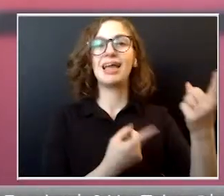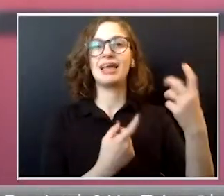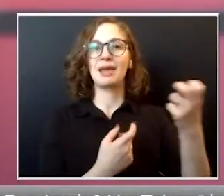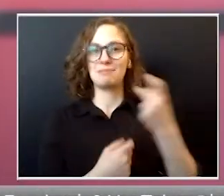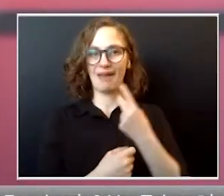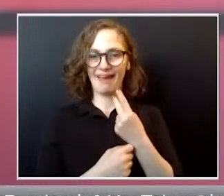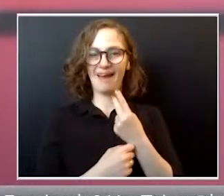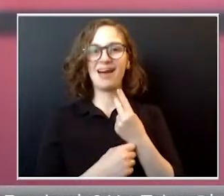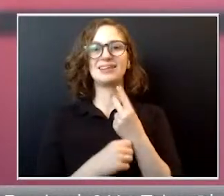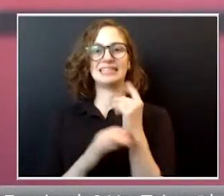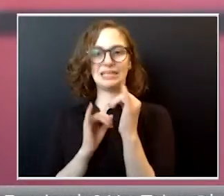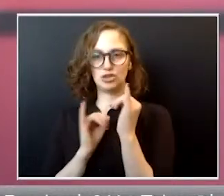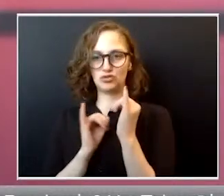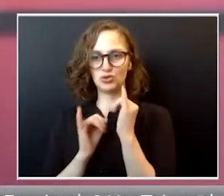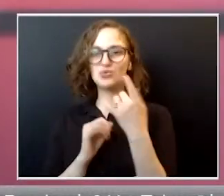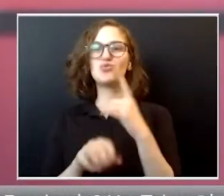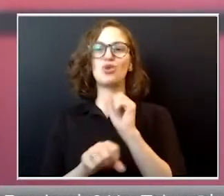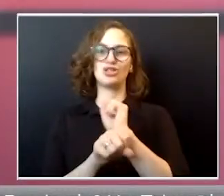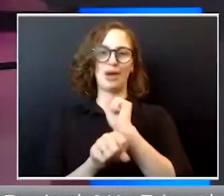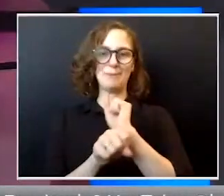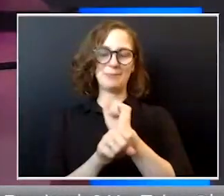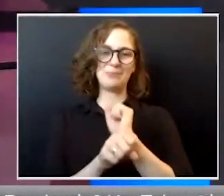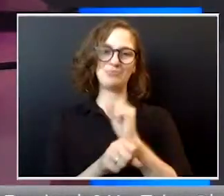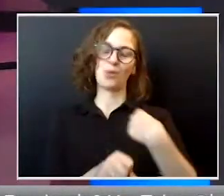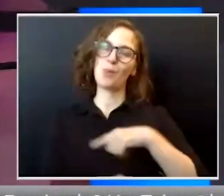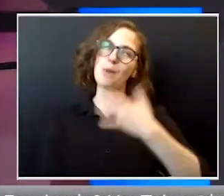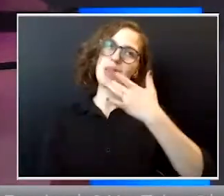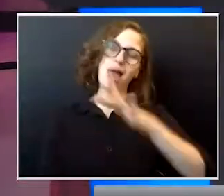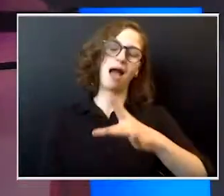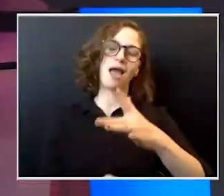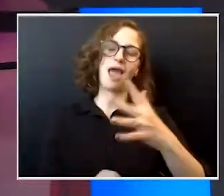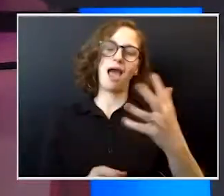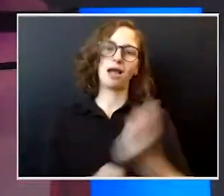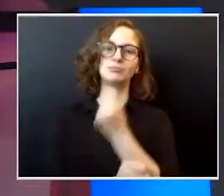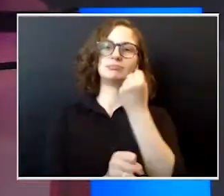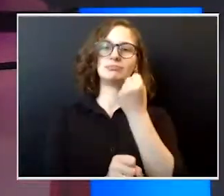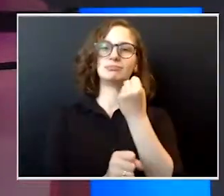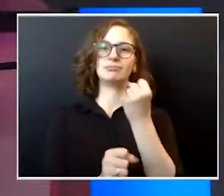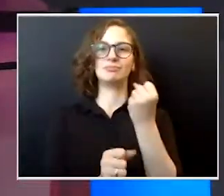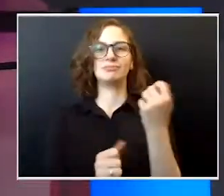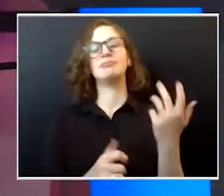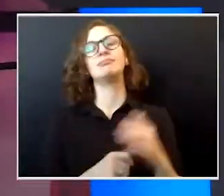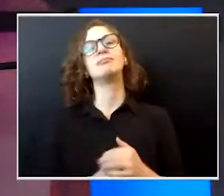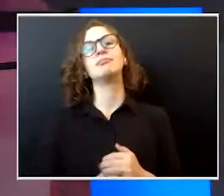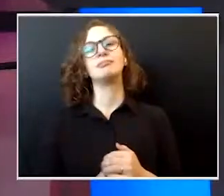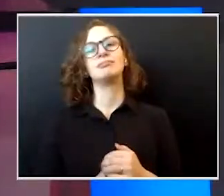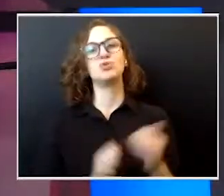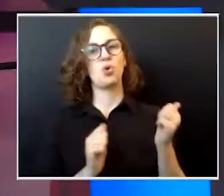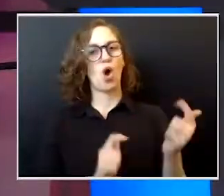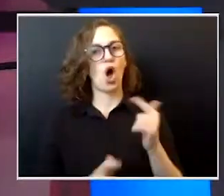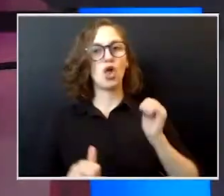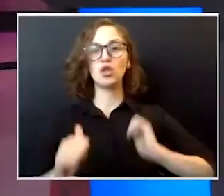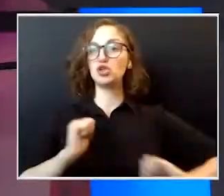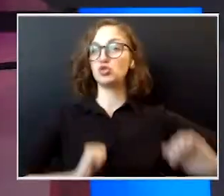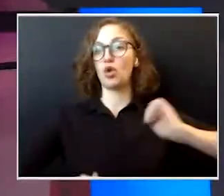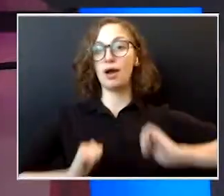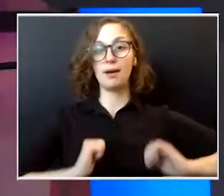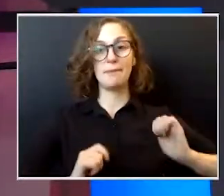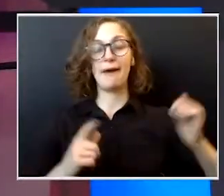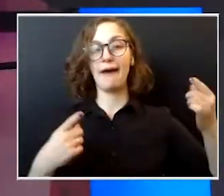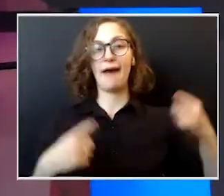with us, which we were lucky to get him. So all the drama happened when Tori, you and your husband,